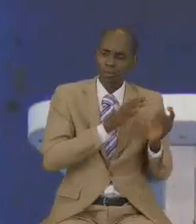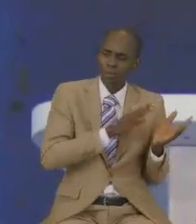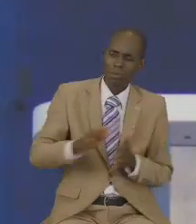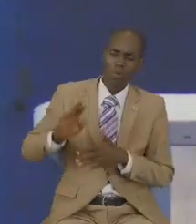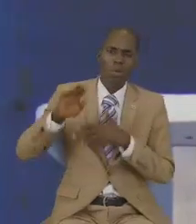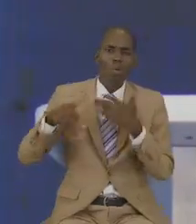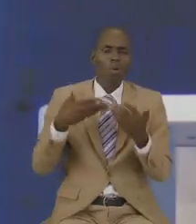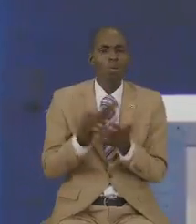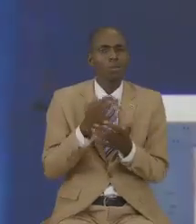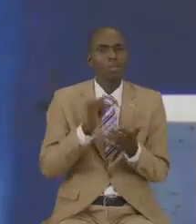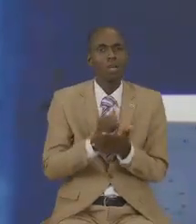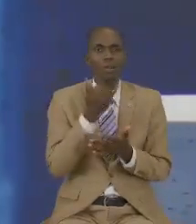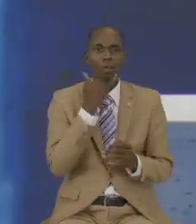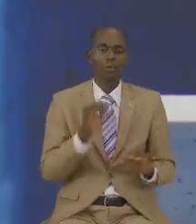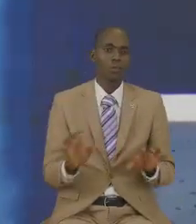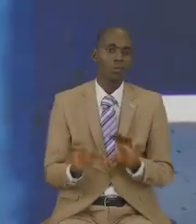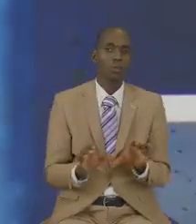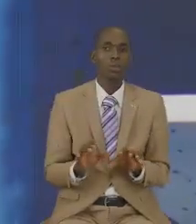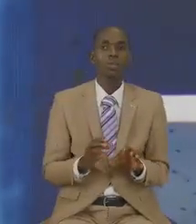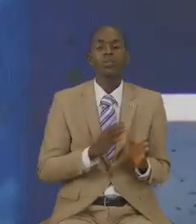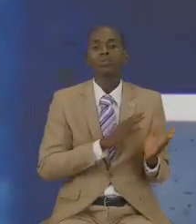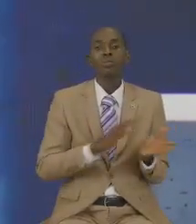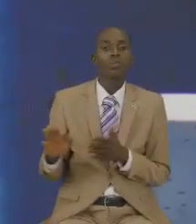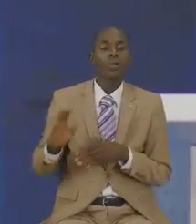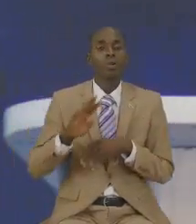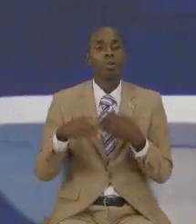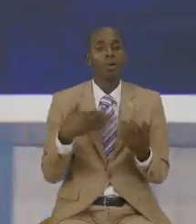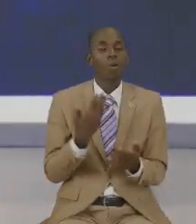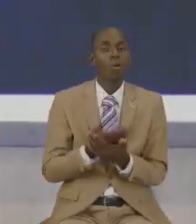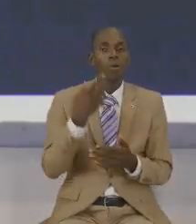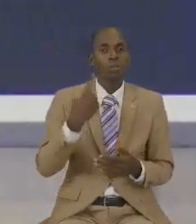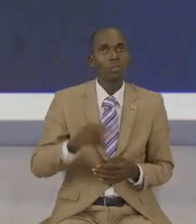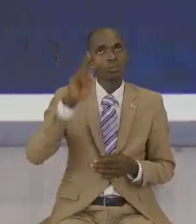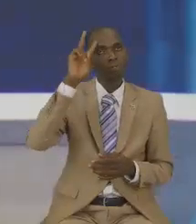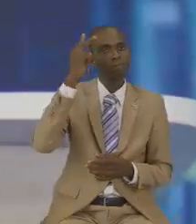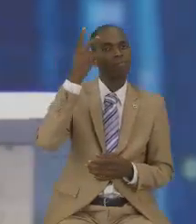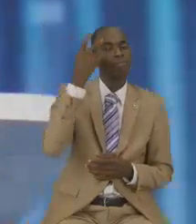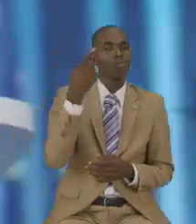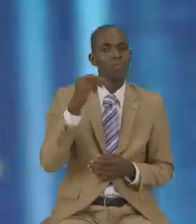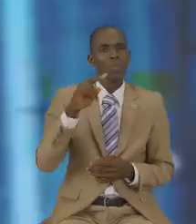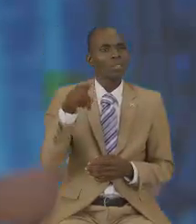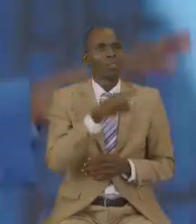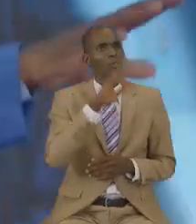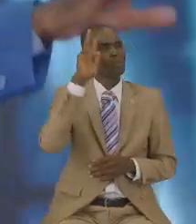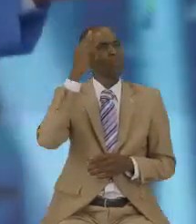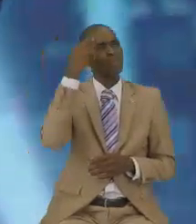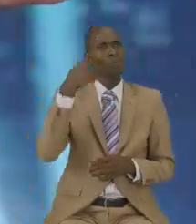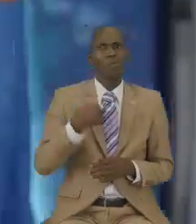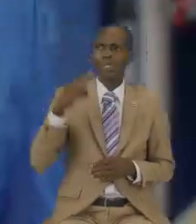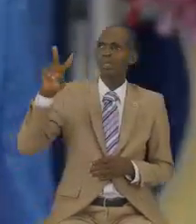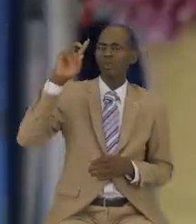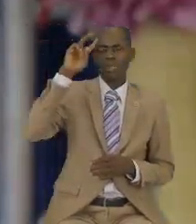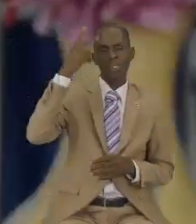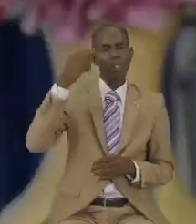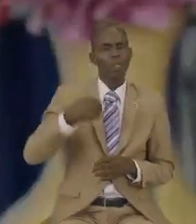those misdeeds. Give up the misunderstandings. You know, they misunderstand me, they do this against me, and all the time